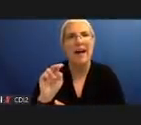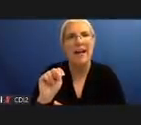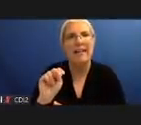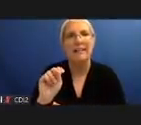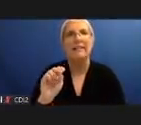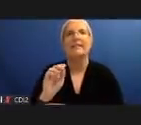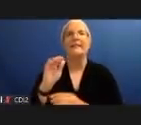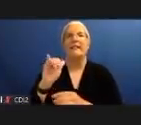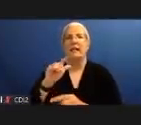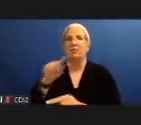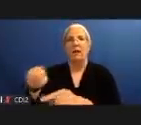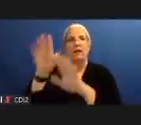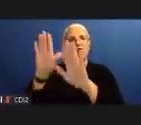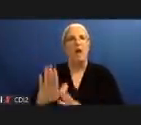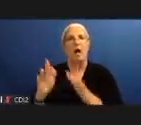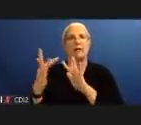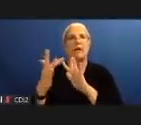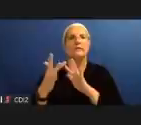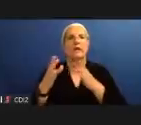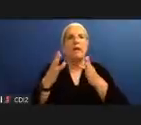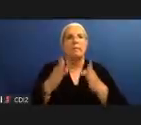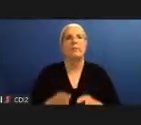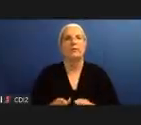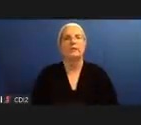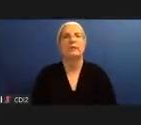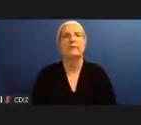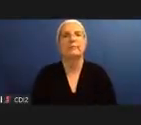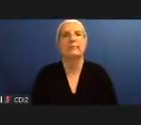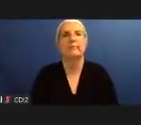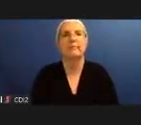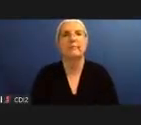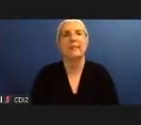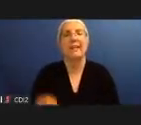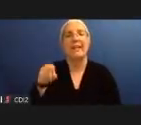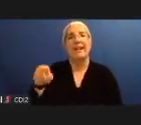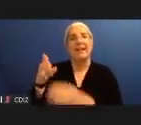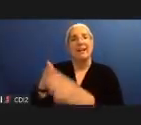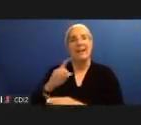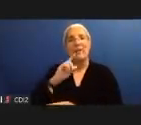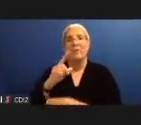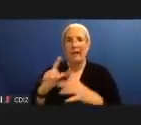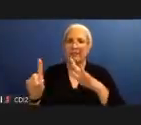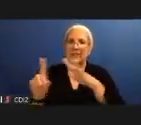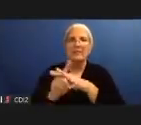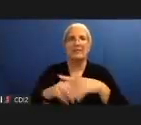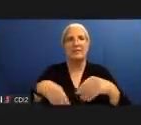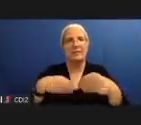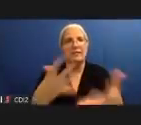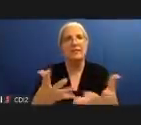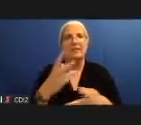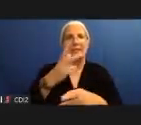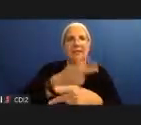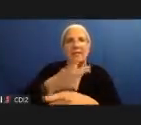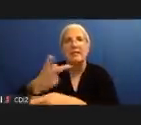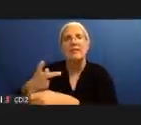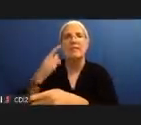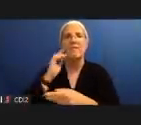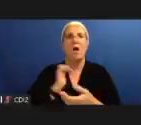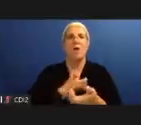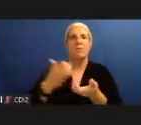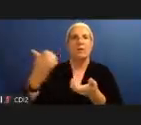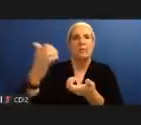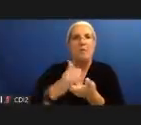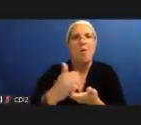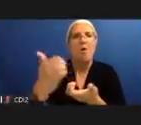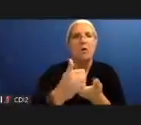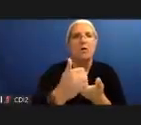to get people to show up to get tested, and then we provide care. We partnered now just recently this past week with Marin Community Clinic to